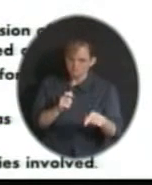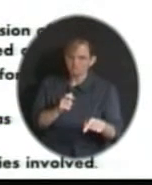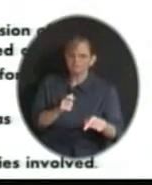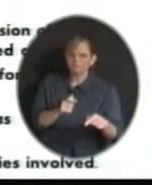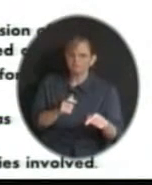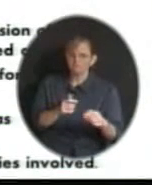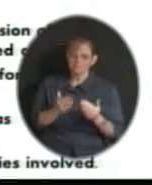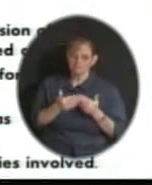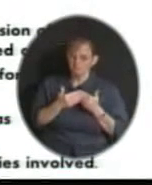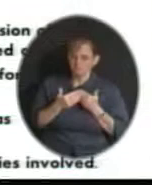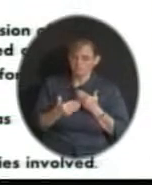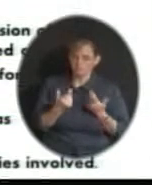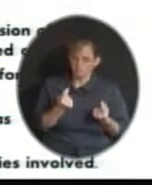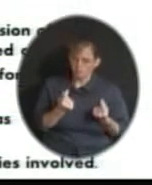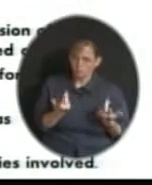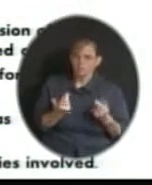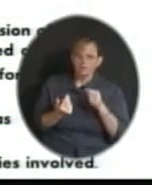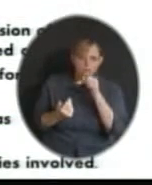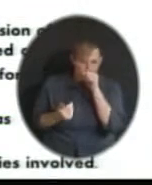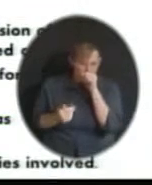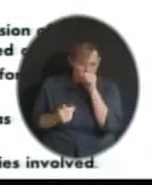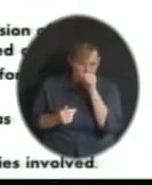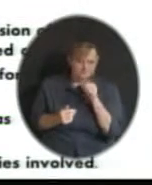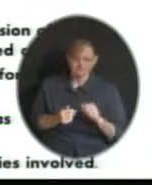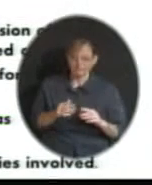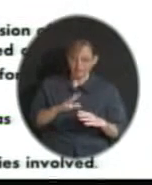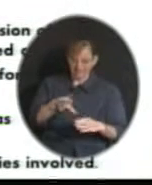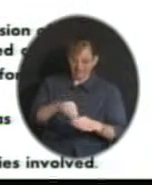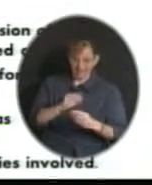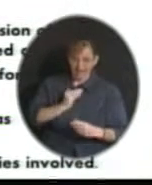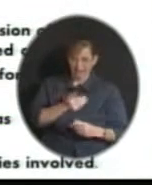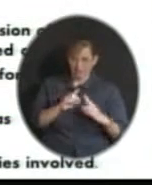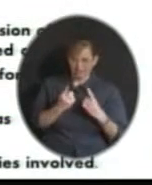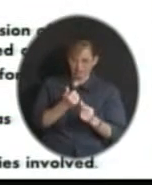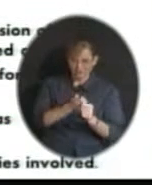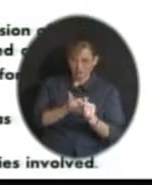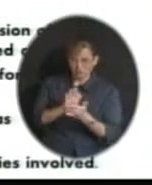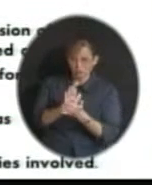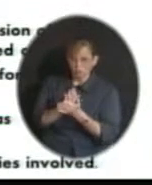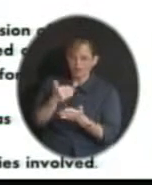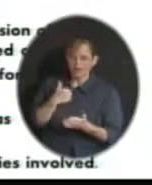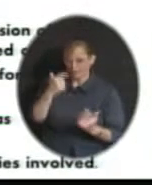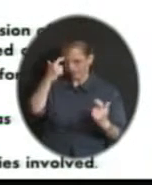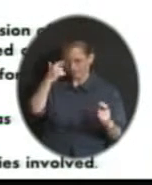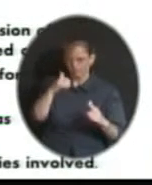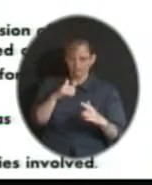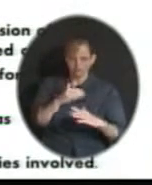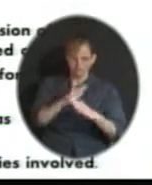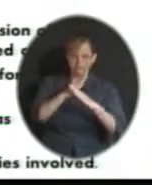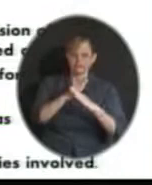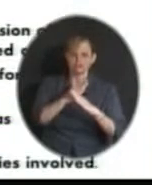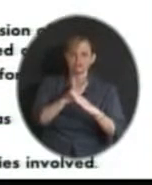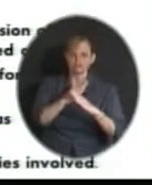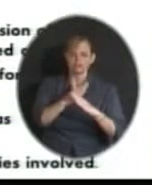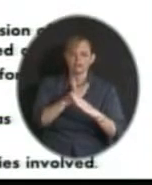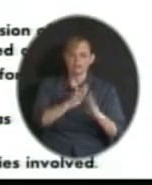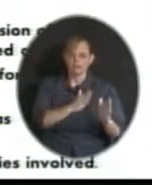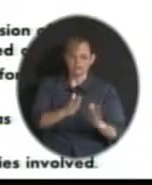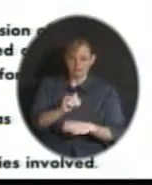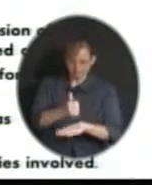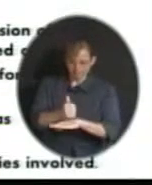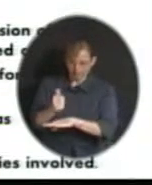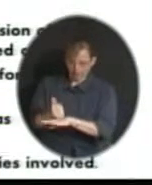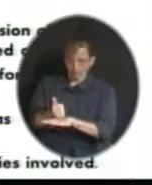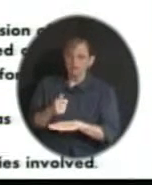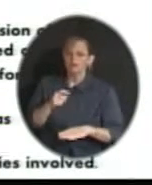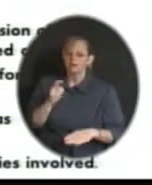forward. We have, the district and each school has a bullying prevention plan. We take all the reports very seriously, and that needs to be our message, and